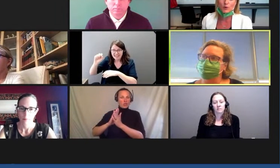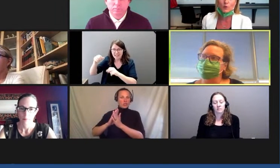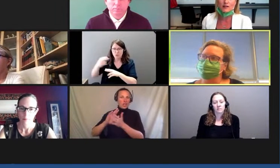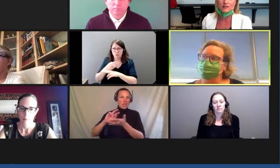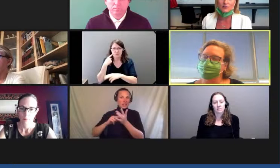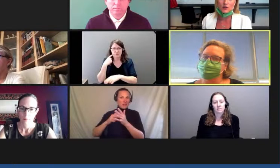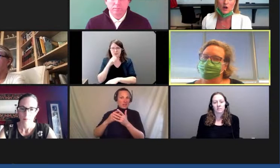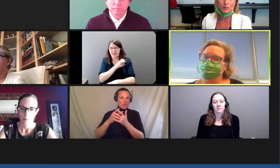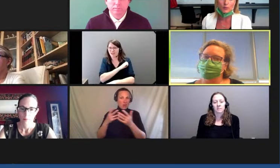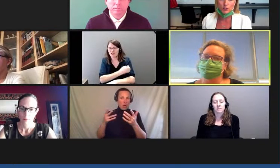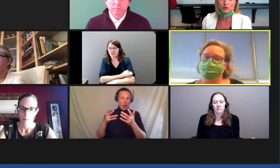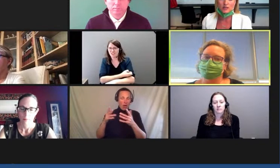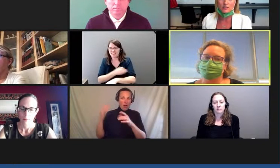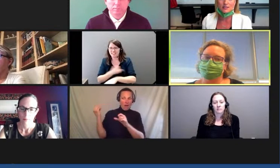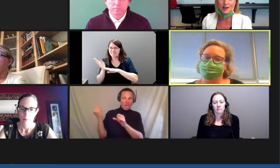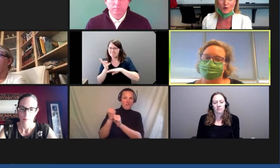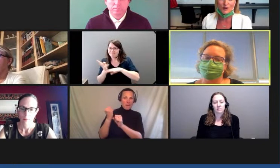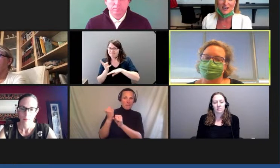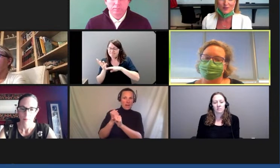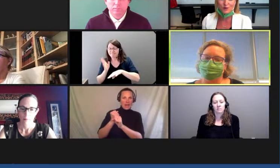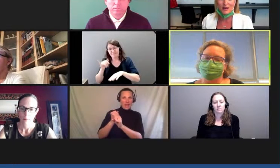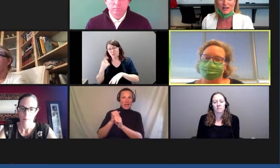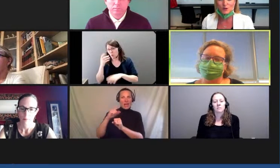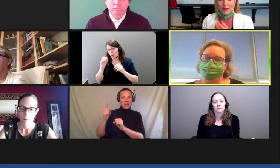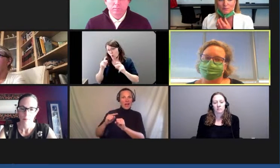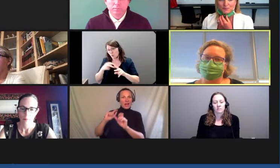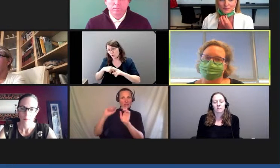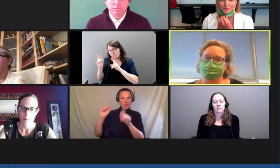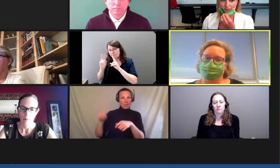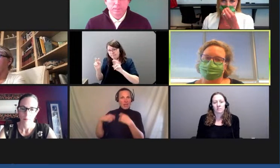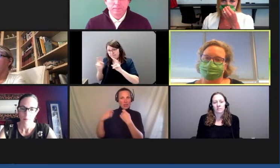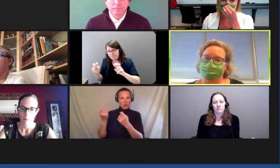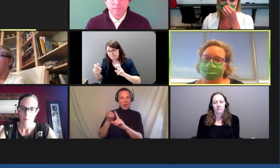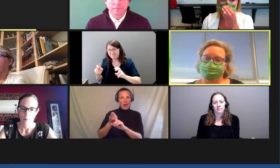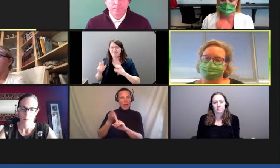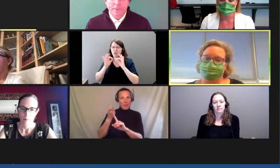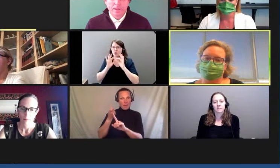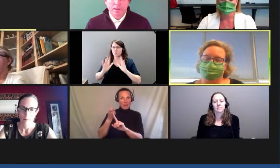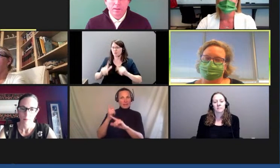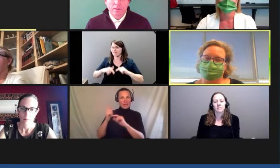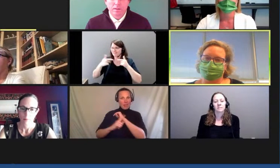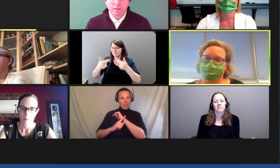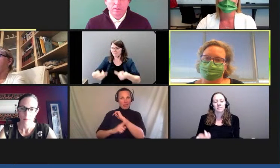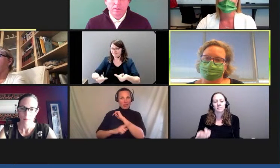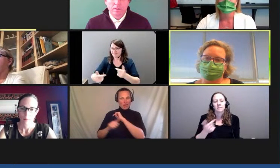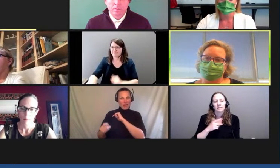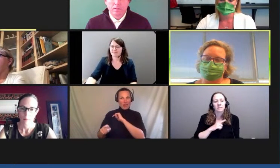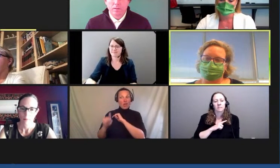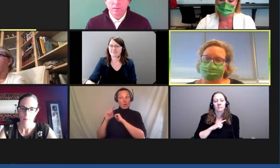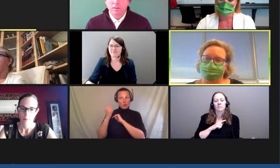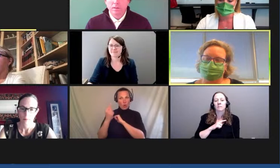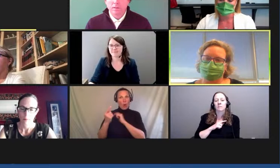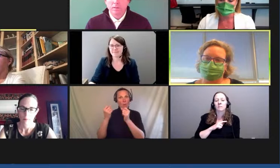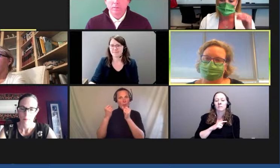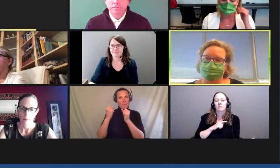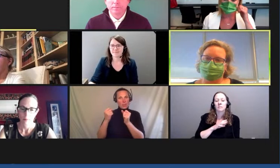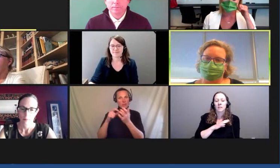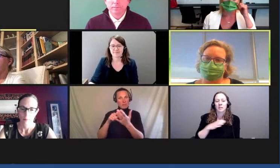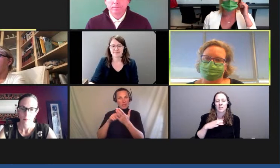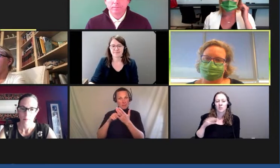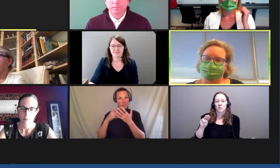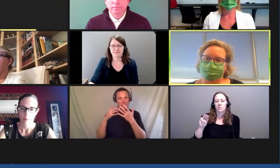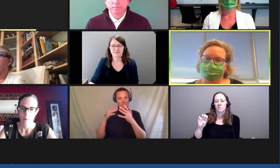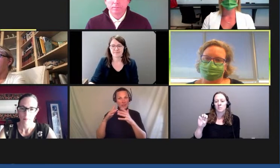example, one of the different opportunities that we're looking at through the master plan. And where are we, like what percentage are we